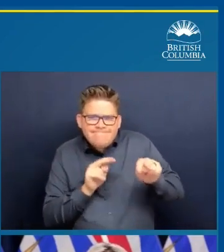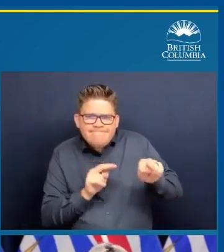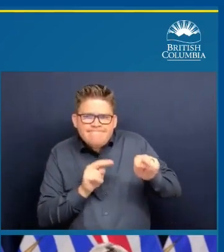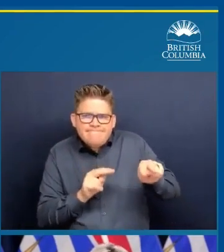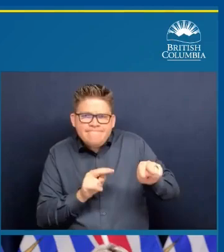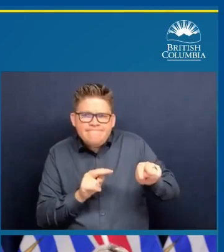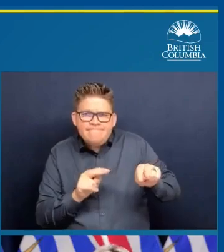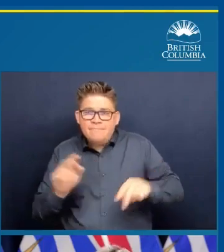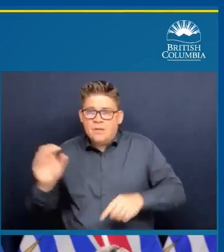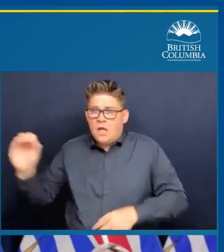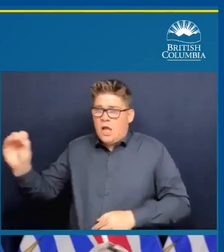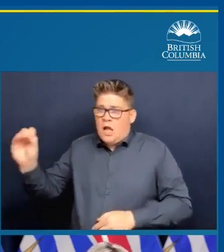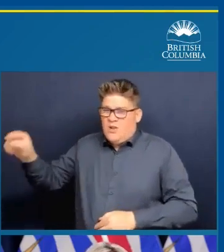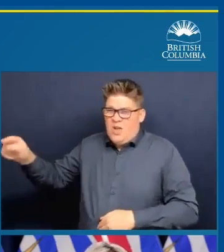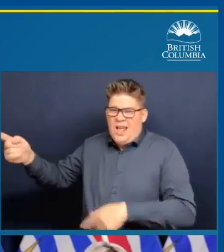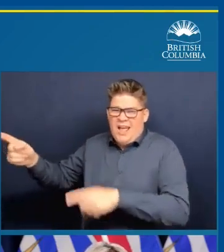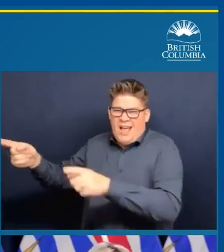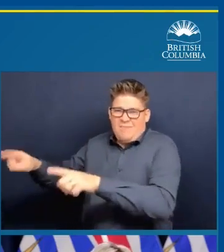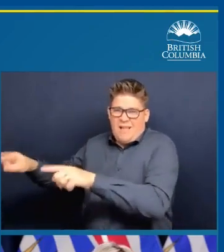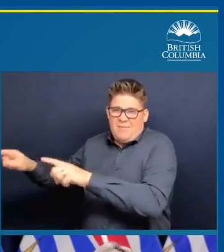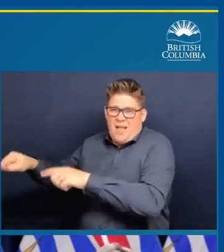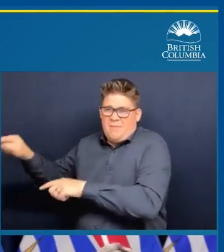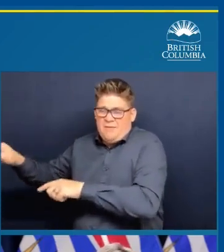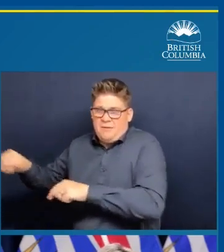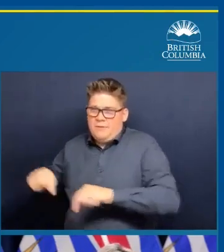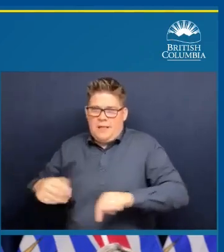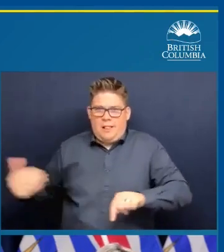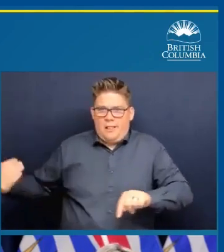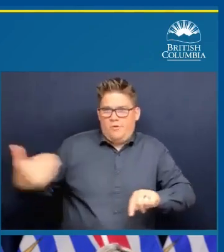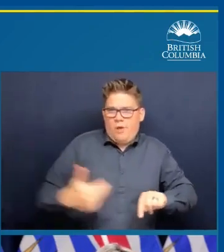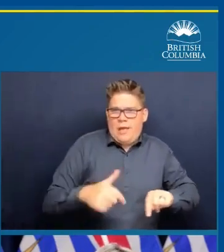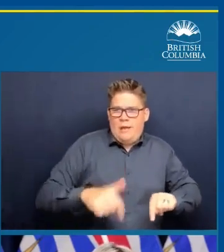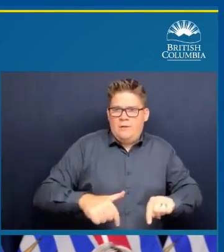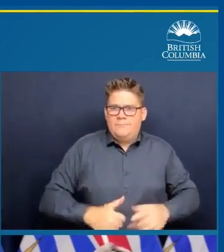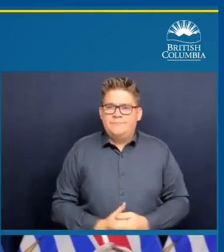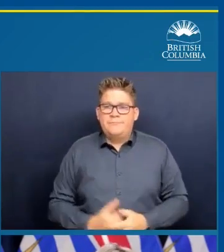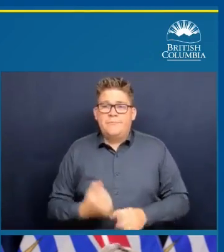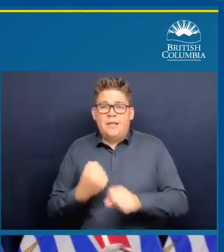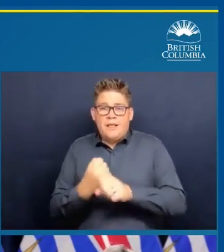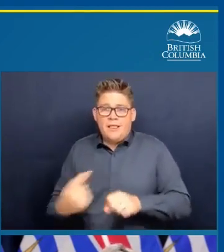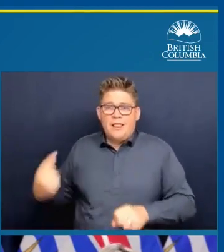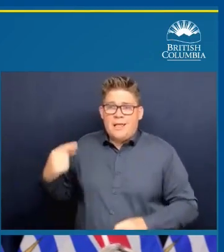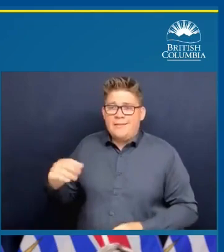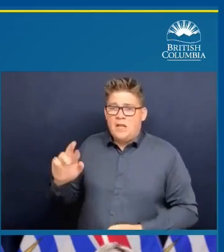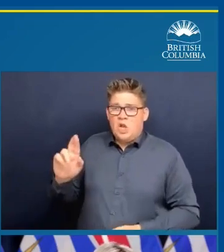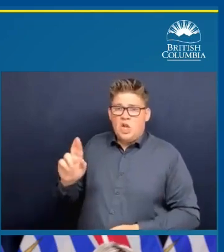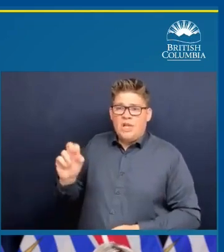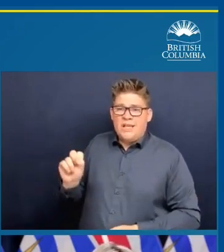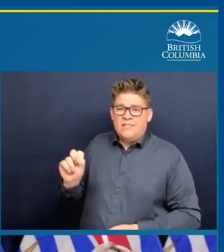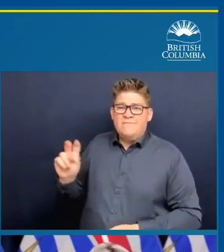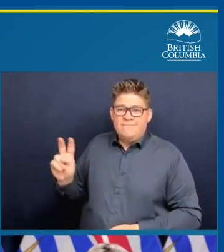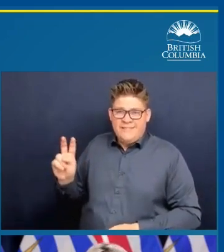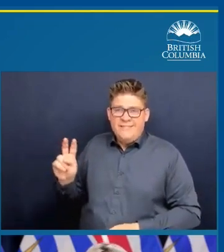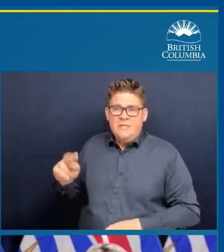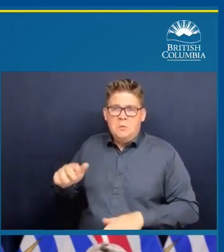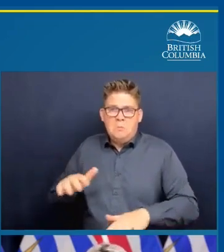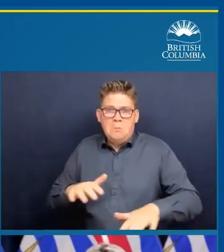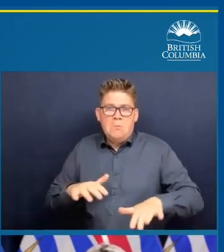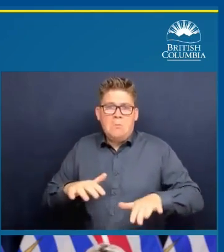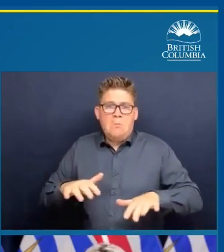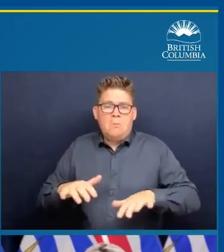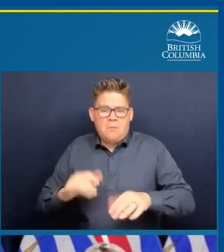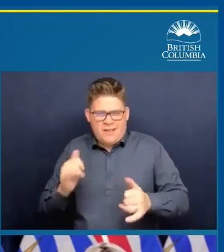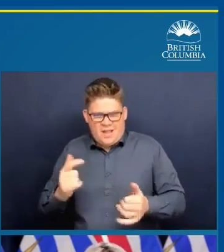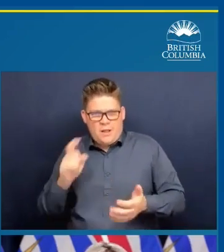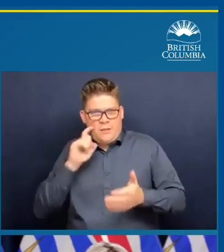lot of RSV circulating last fall, and we're starting to see it increase now. But what we're really seeing that's making a difference in